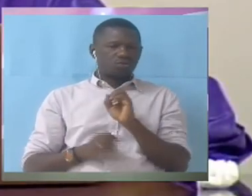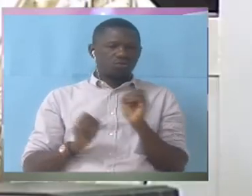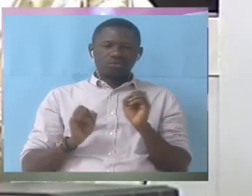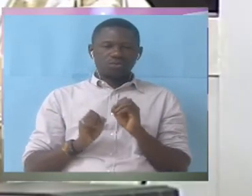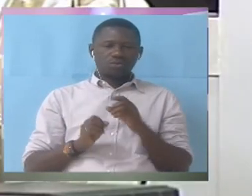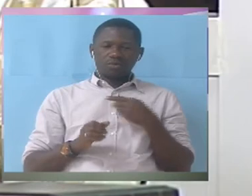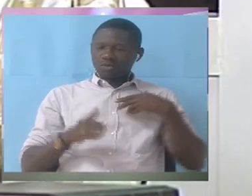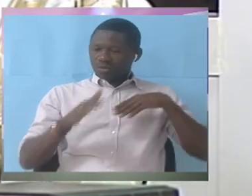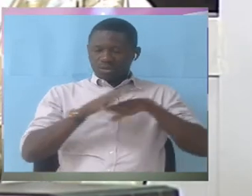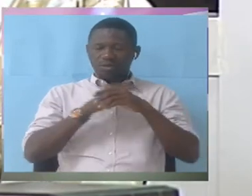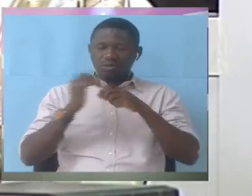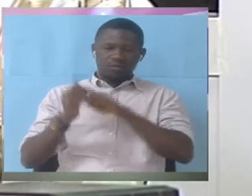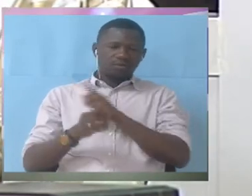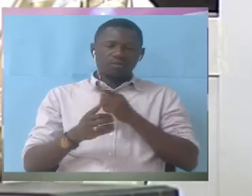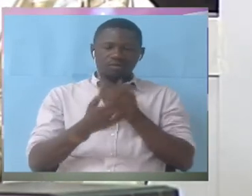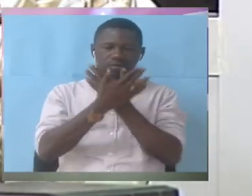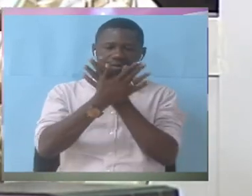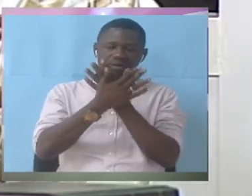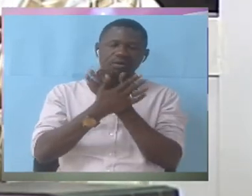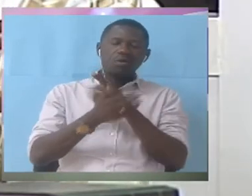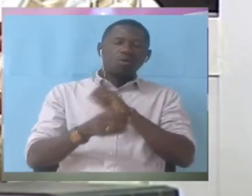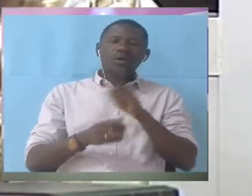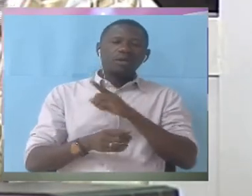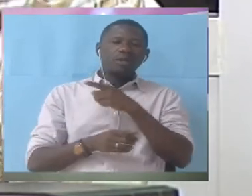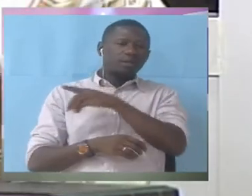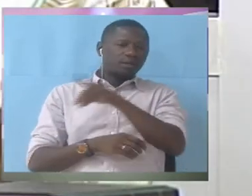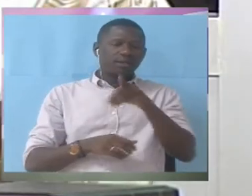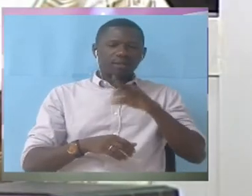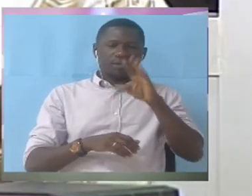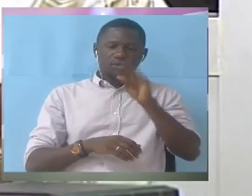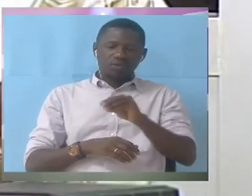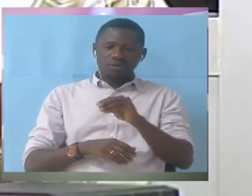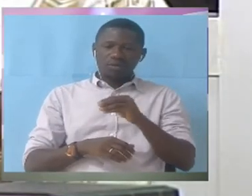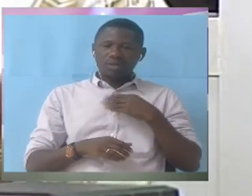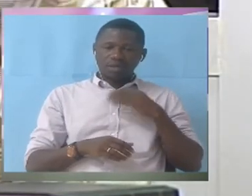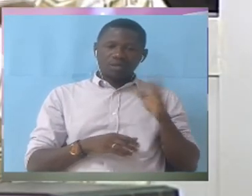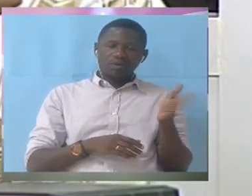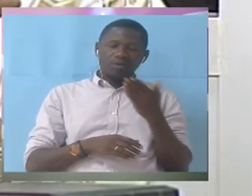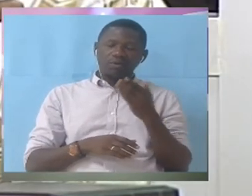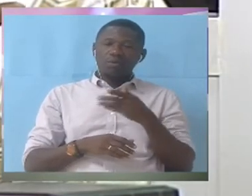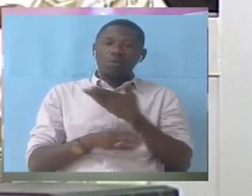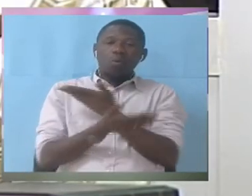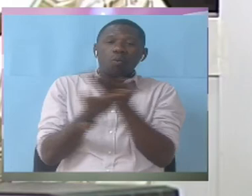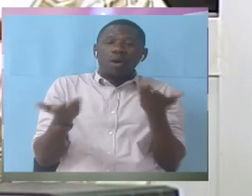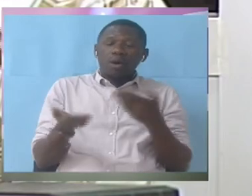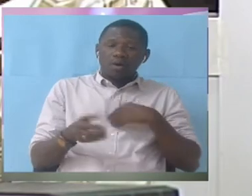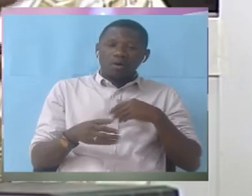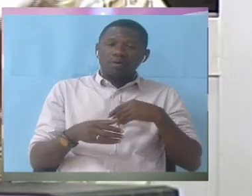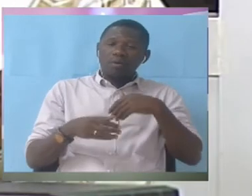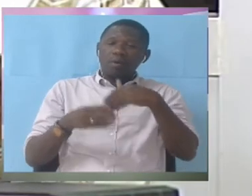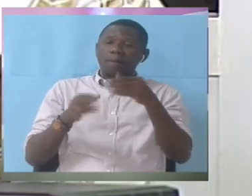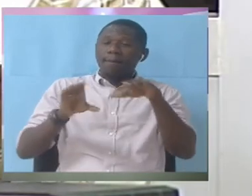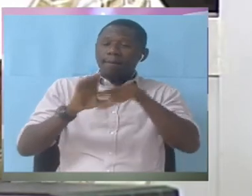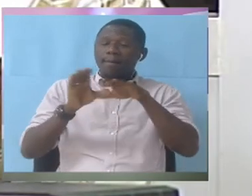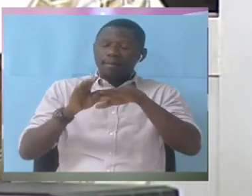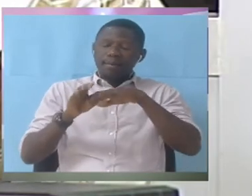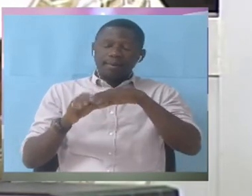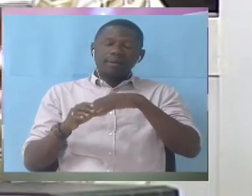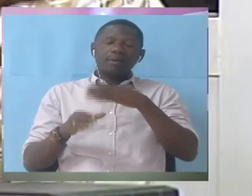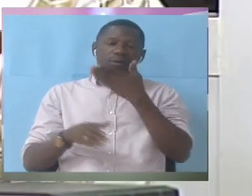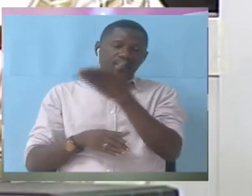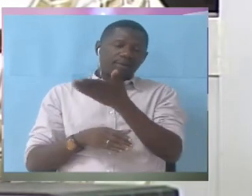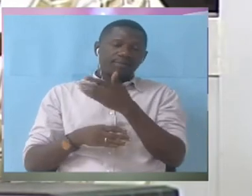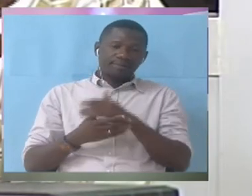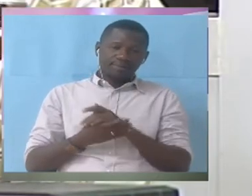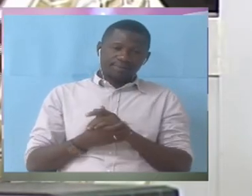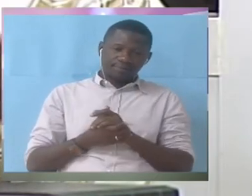did. What they did was they went to where our colleagues were. Liñ def moy dañ leen yobbu fa nga xamne suñu nakango